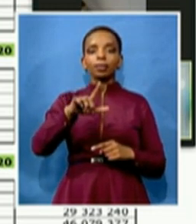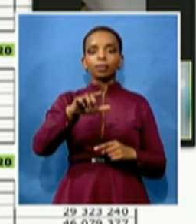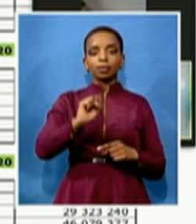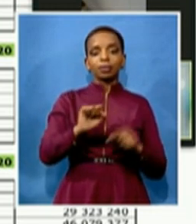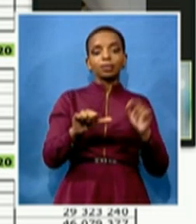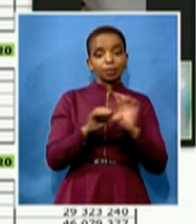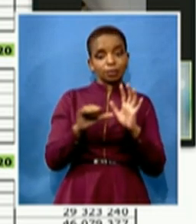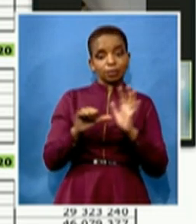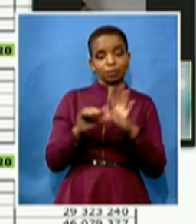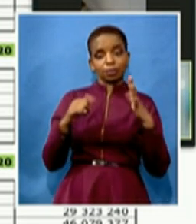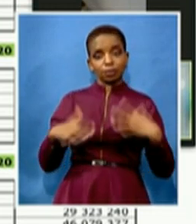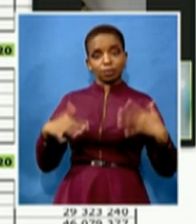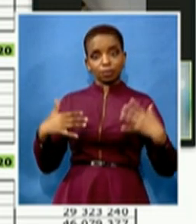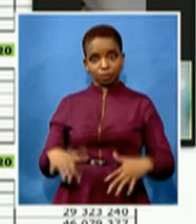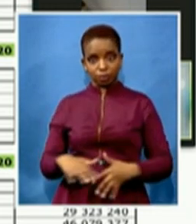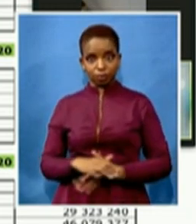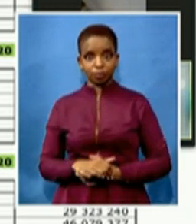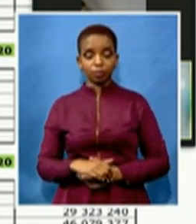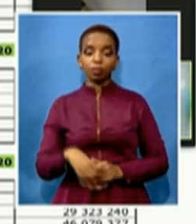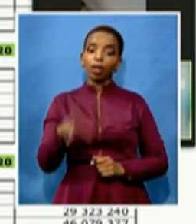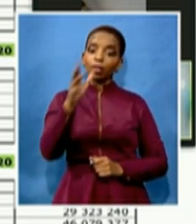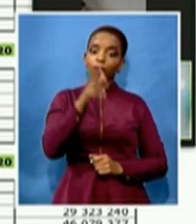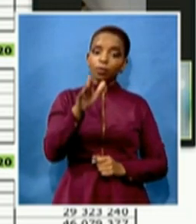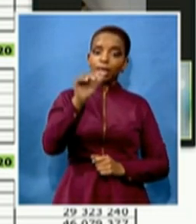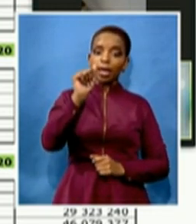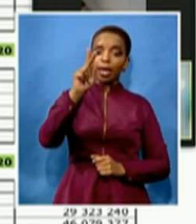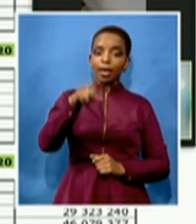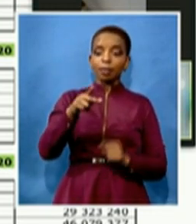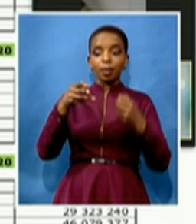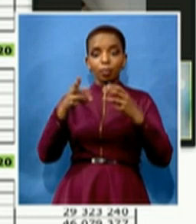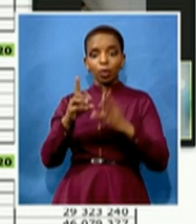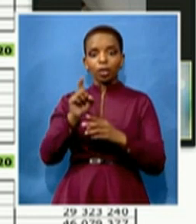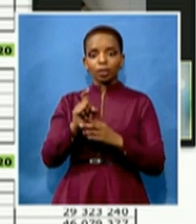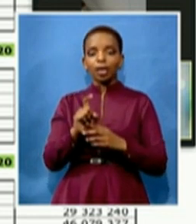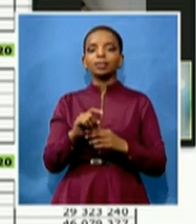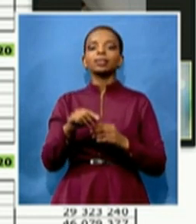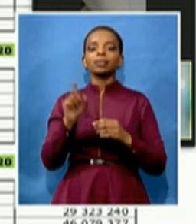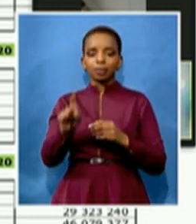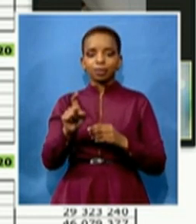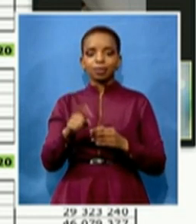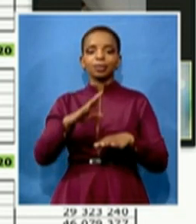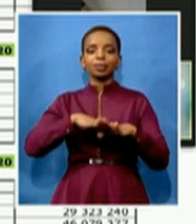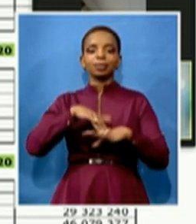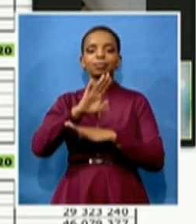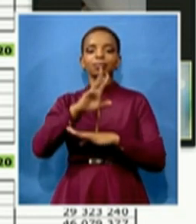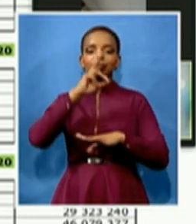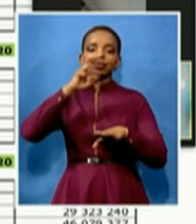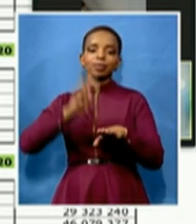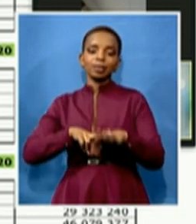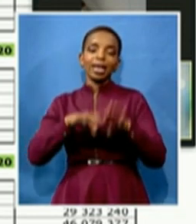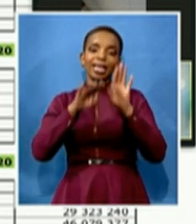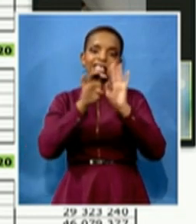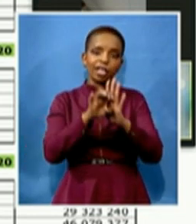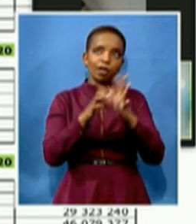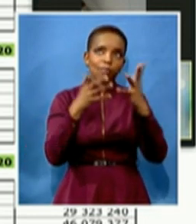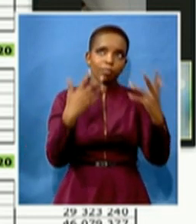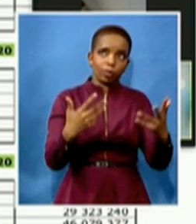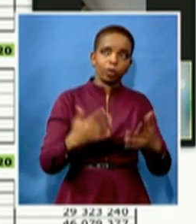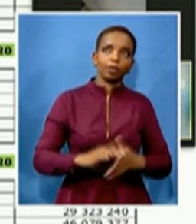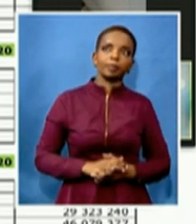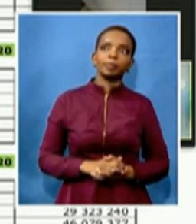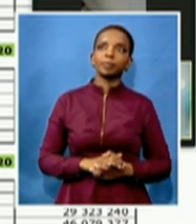models to the demand drivers. So as an example, if instead of needing 25 N95